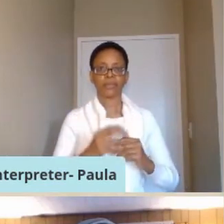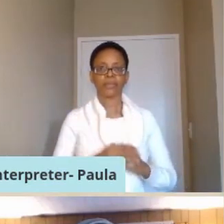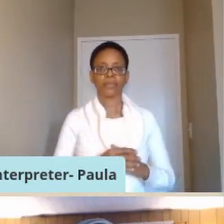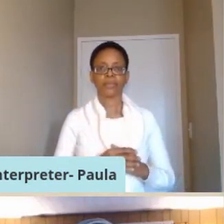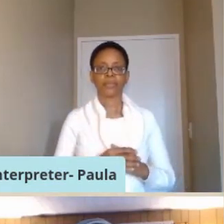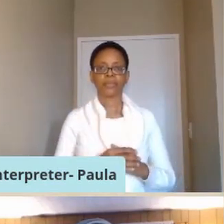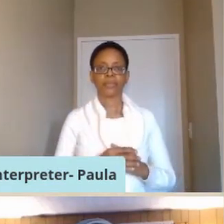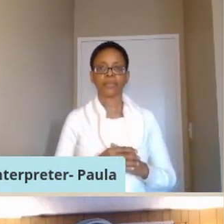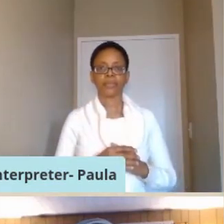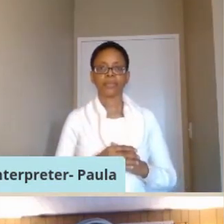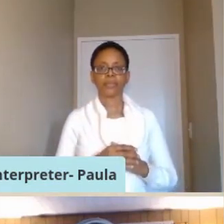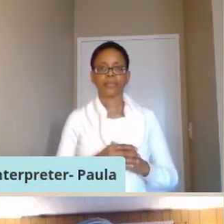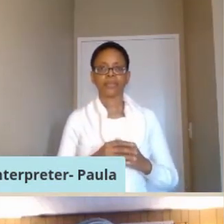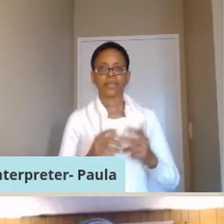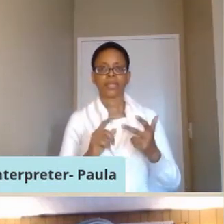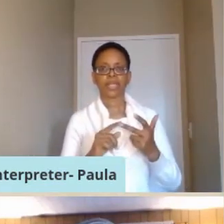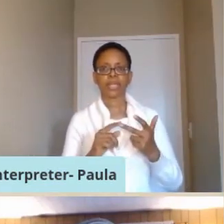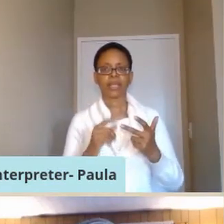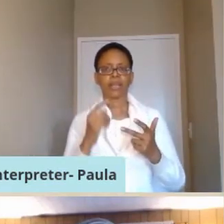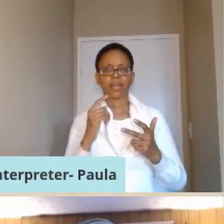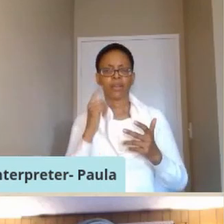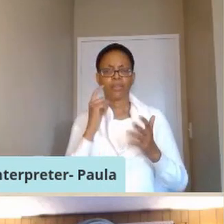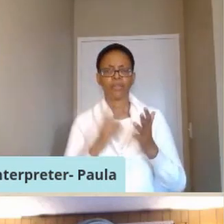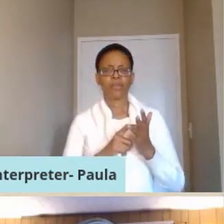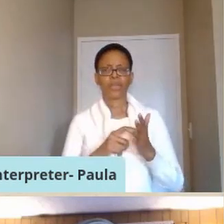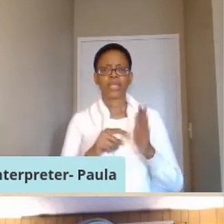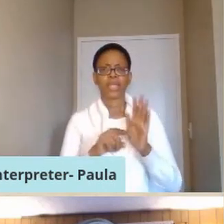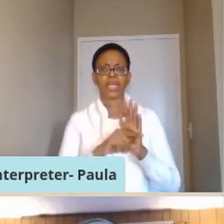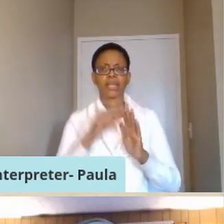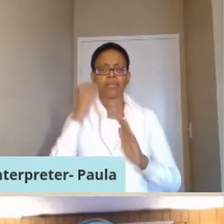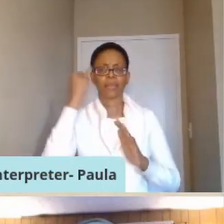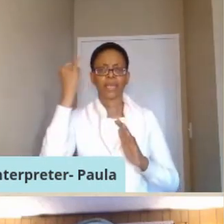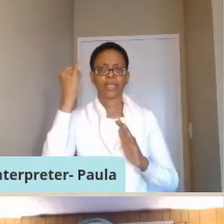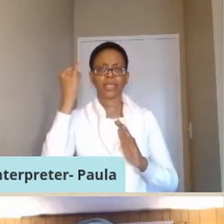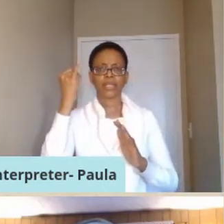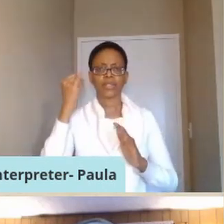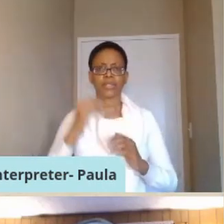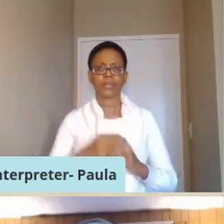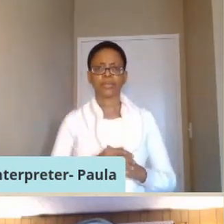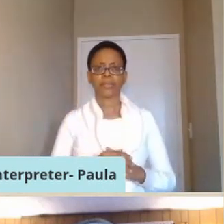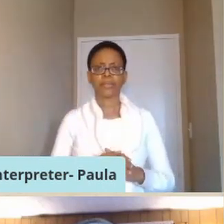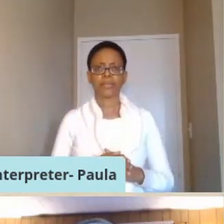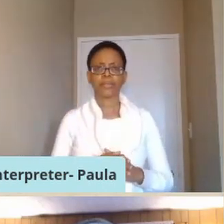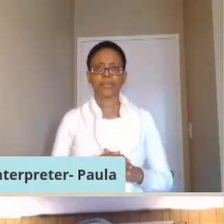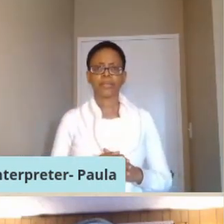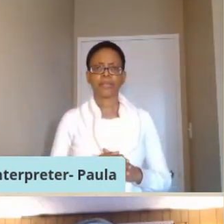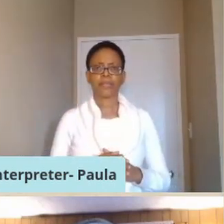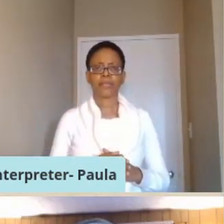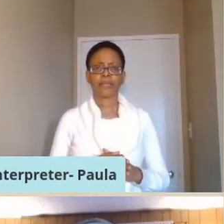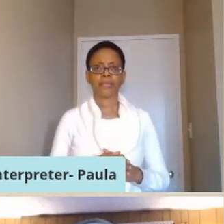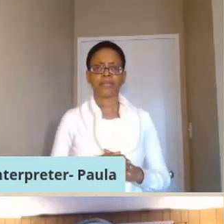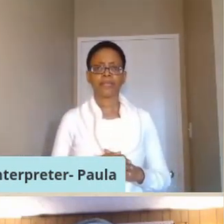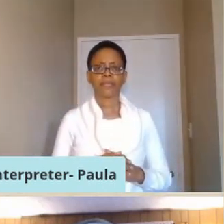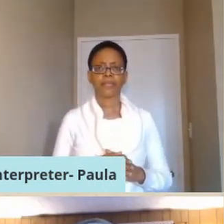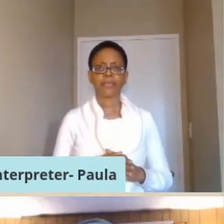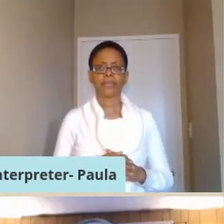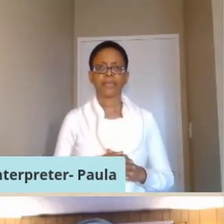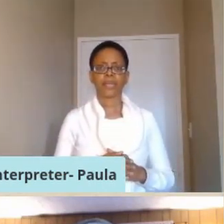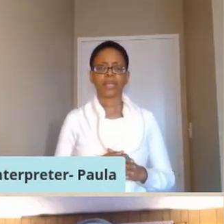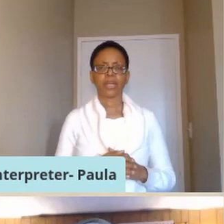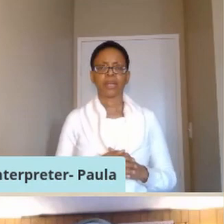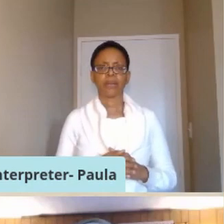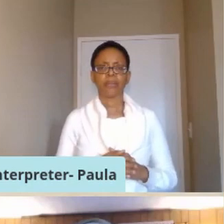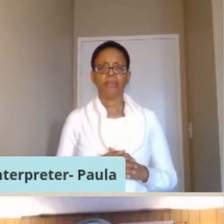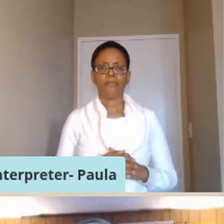recognizing the negative imagination. Ibn Sina and Nursi approaches are to note in depth the nature of the client's extreme unrealistic fear